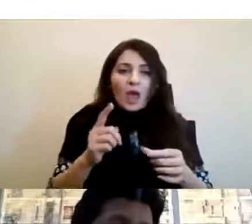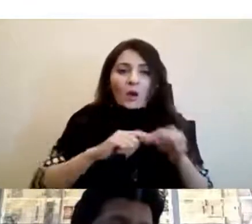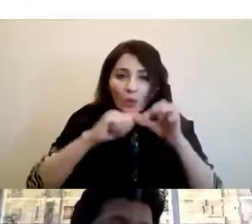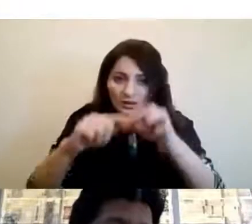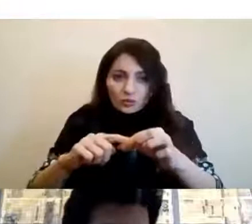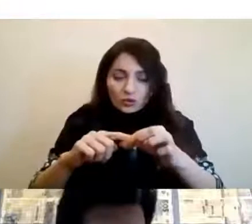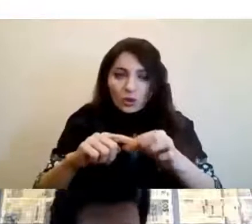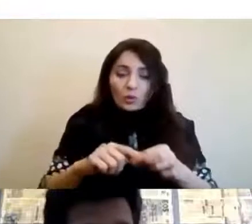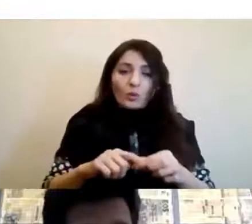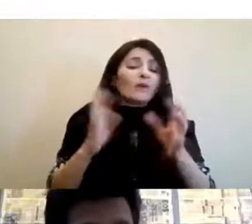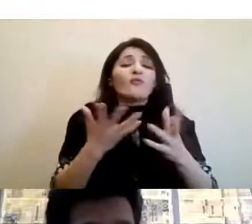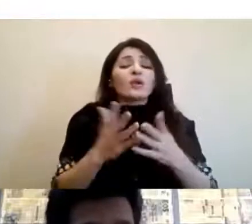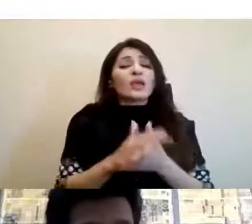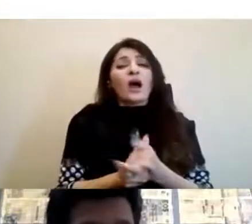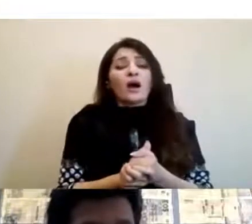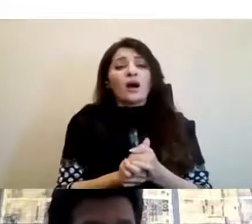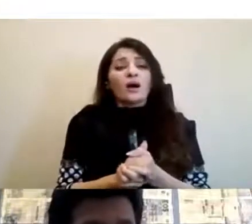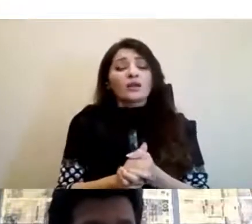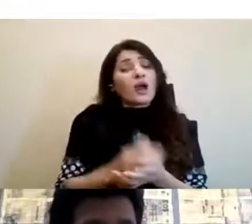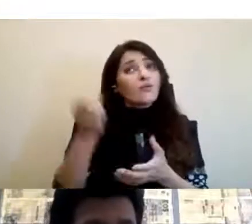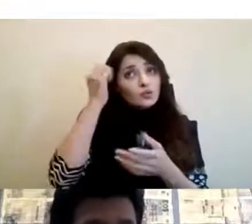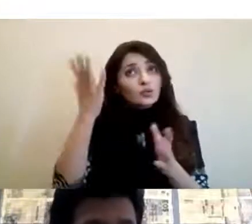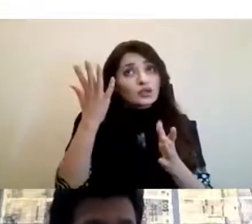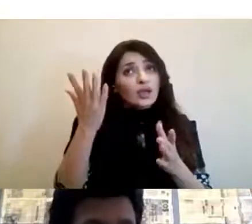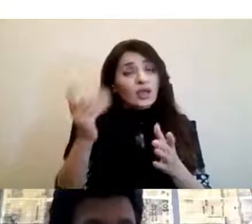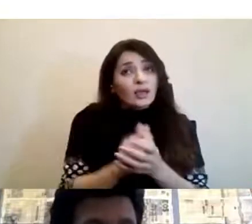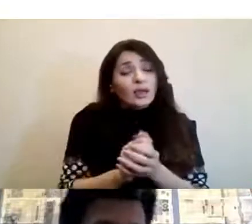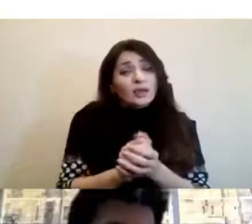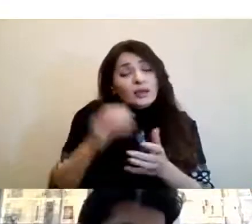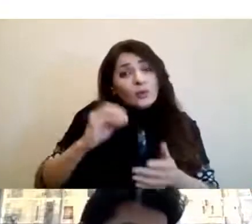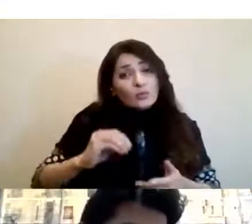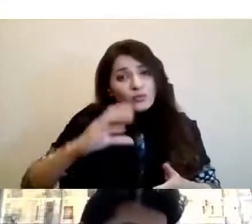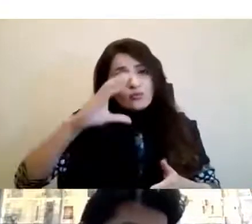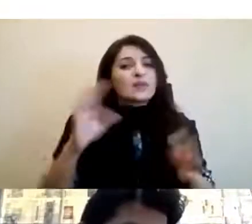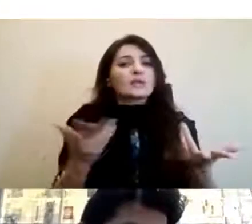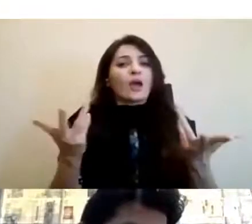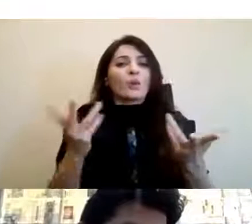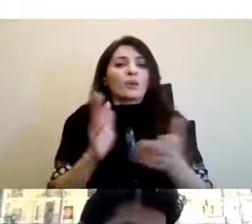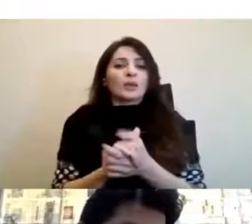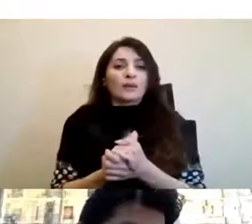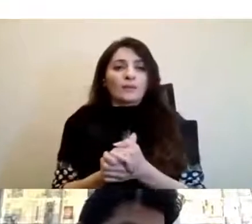they believe are the most notable improvements and perhaps reflect a bit on the areas where your